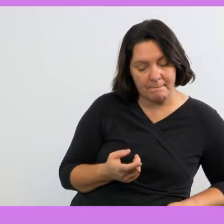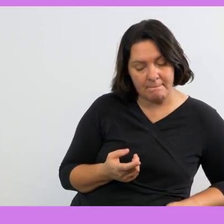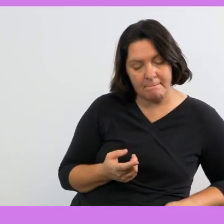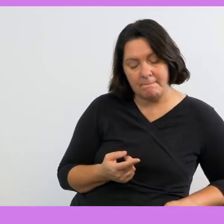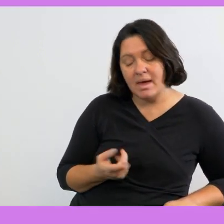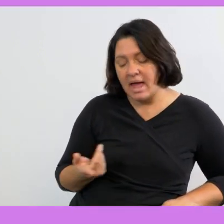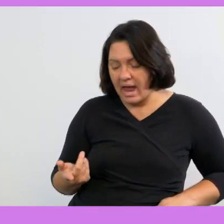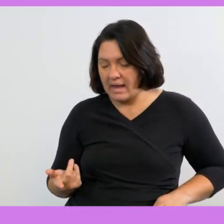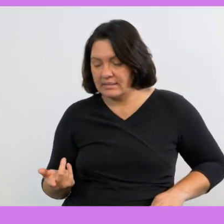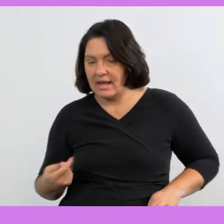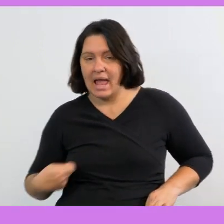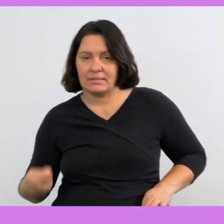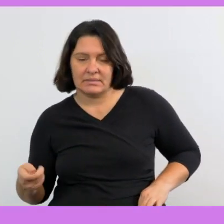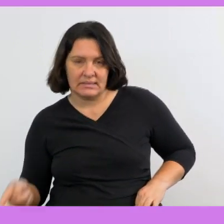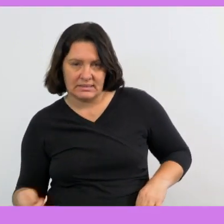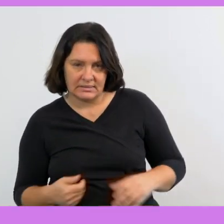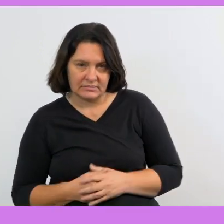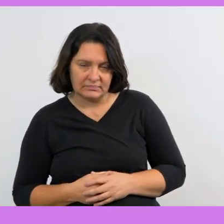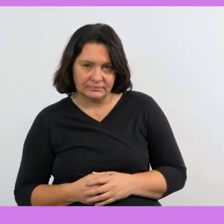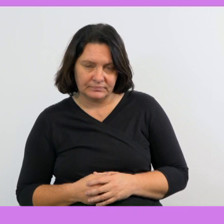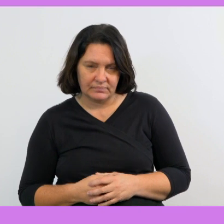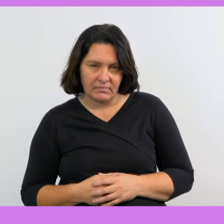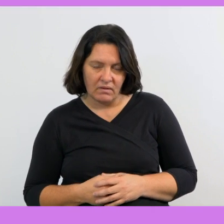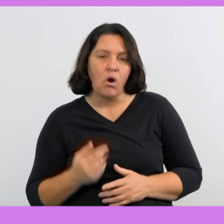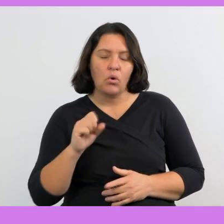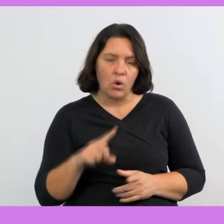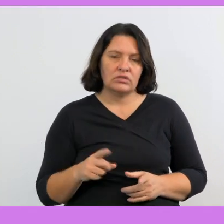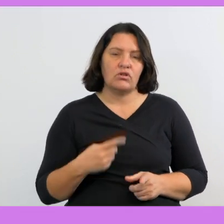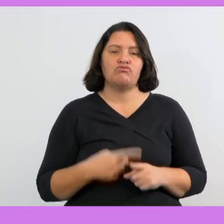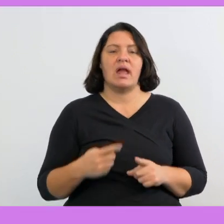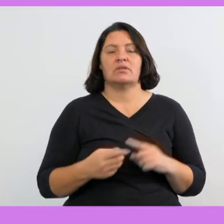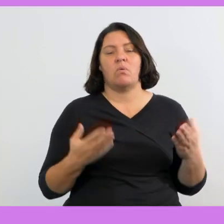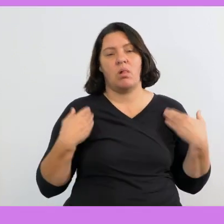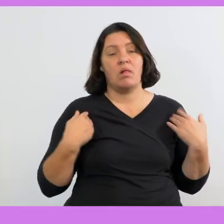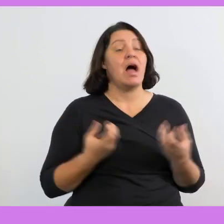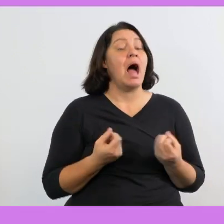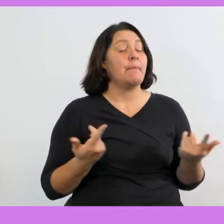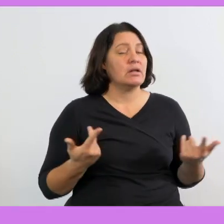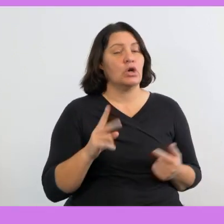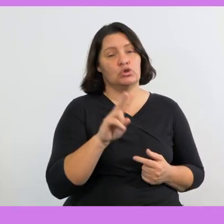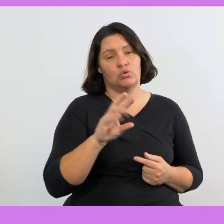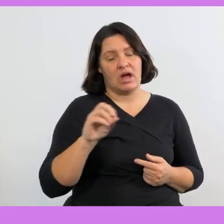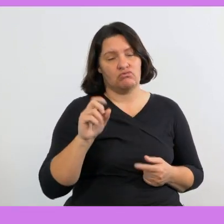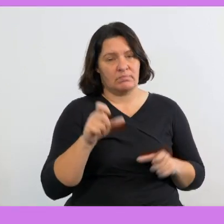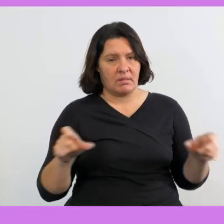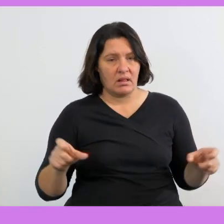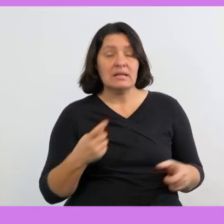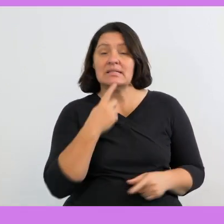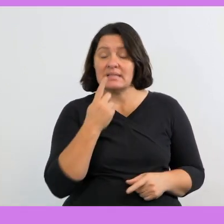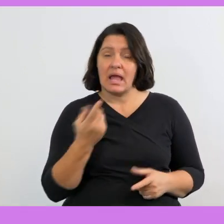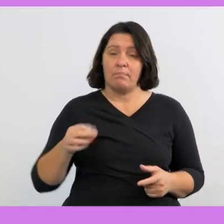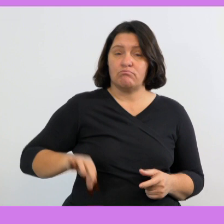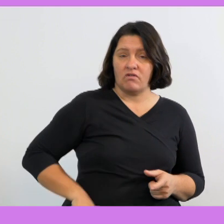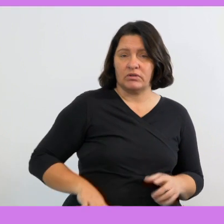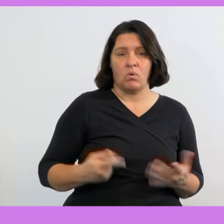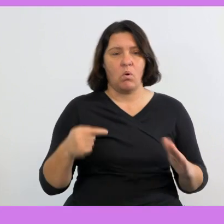graph to determine the difference between the income, so difference, right, between the income and the cost for renting the